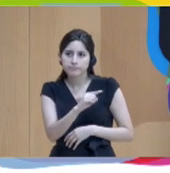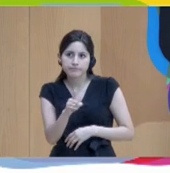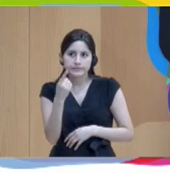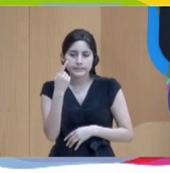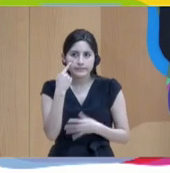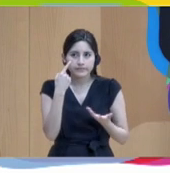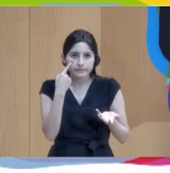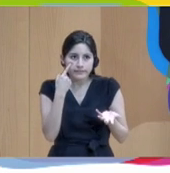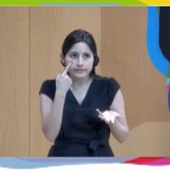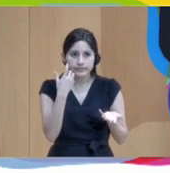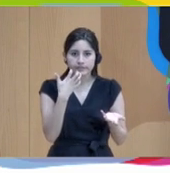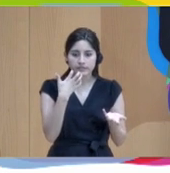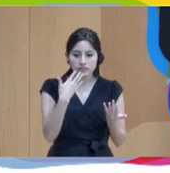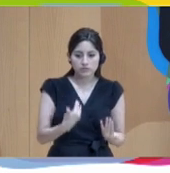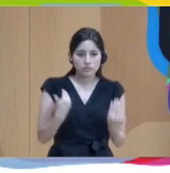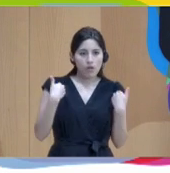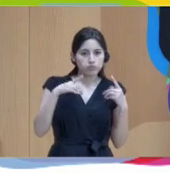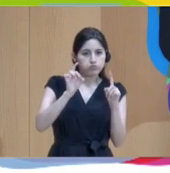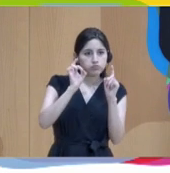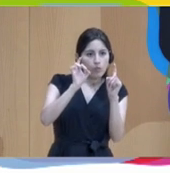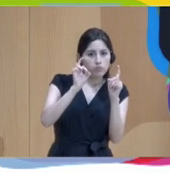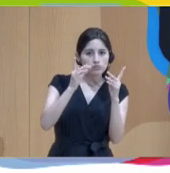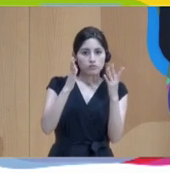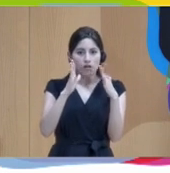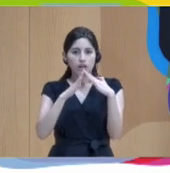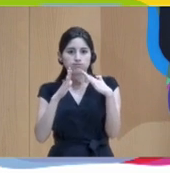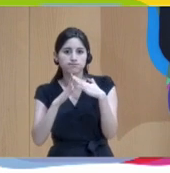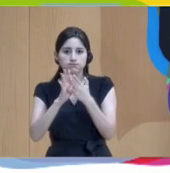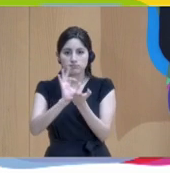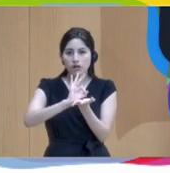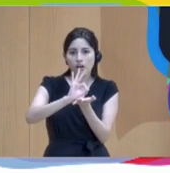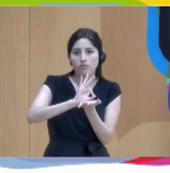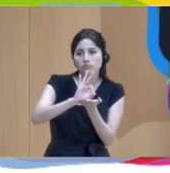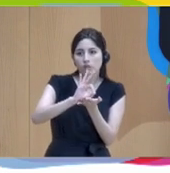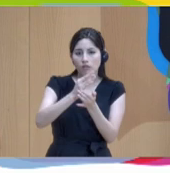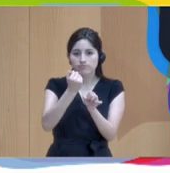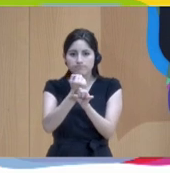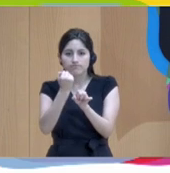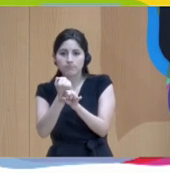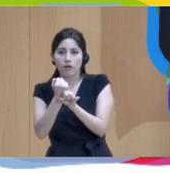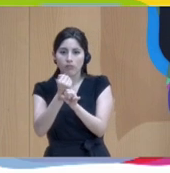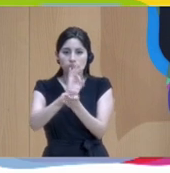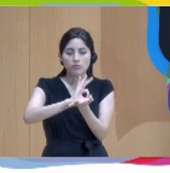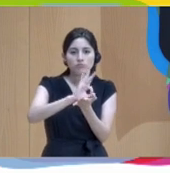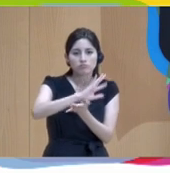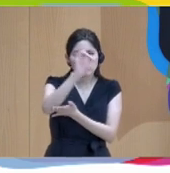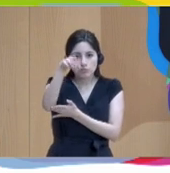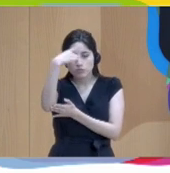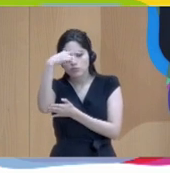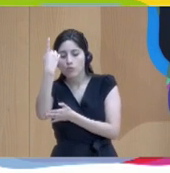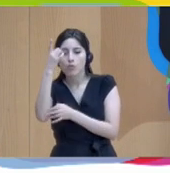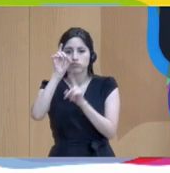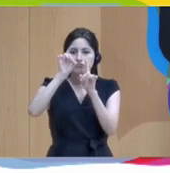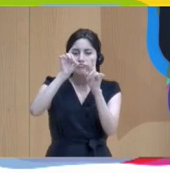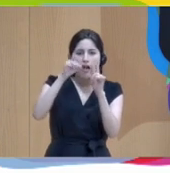unemployment services, cultural services, education services, because the people are living